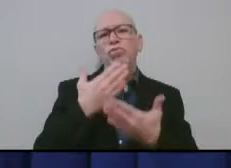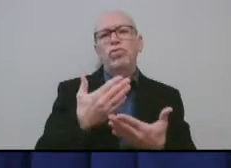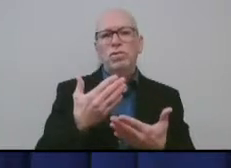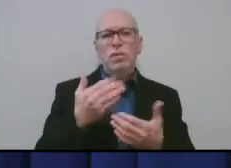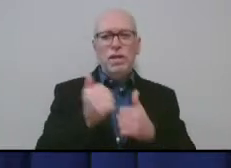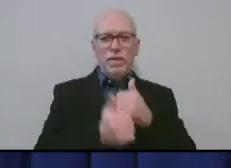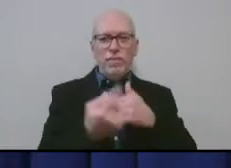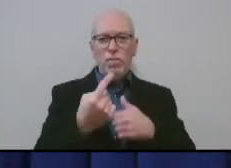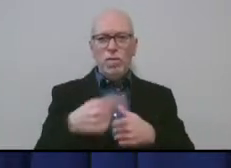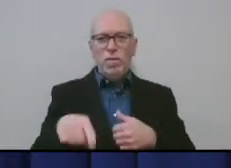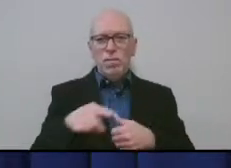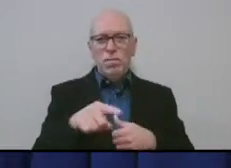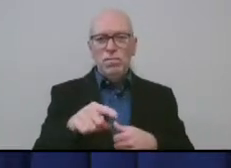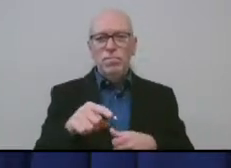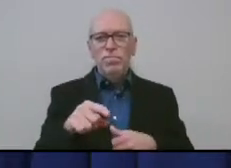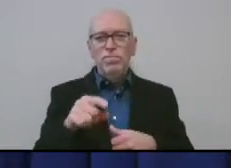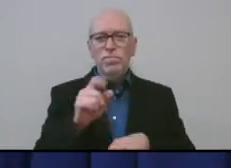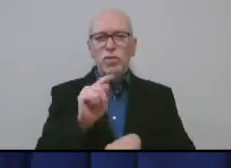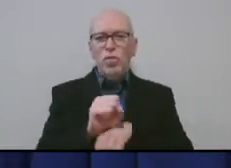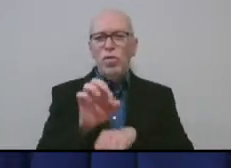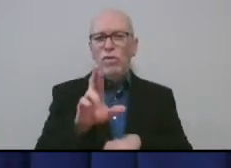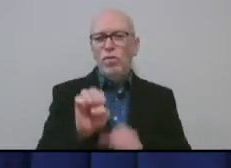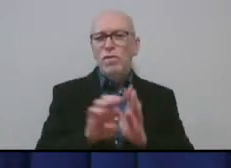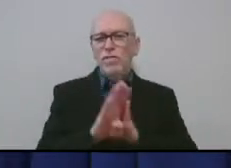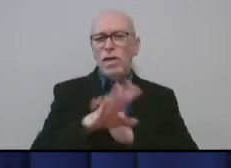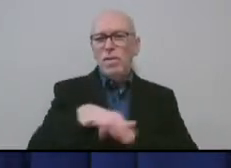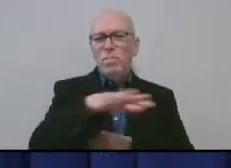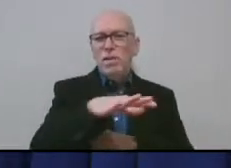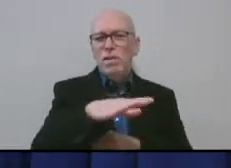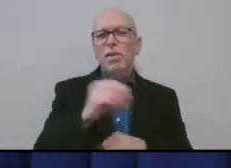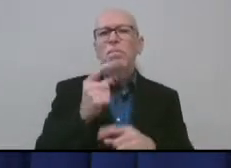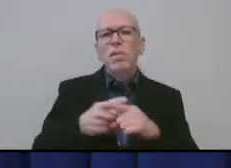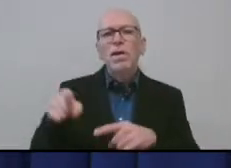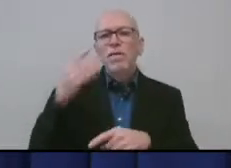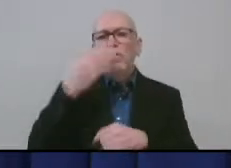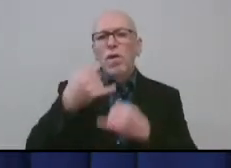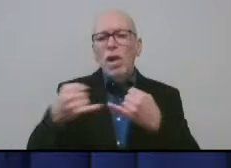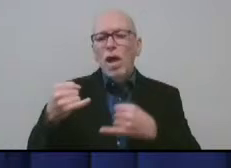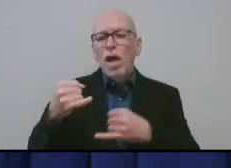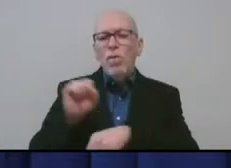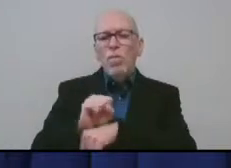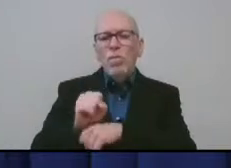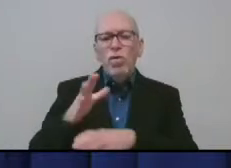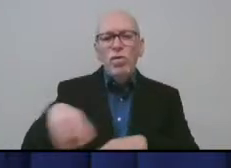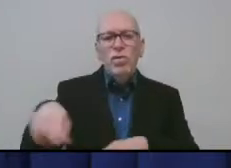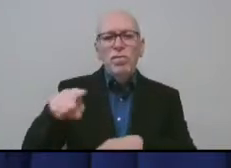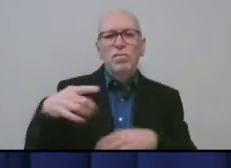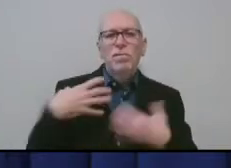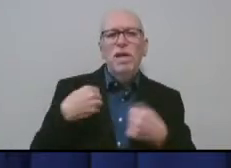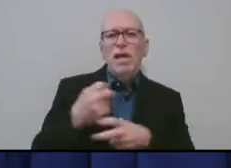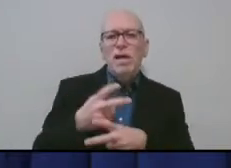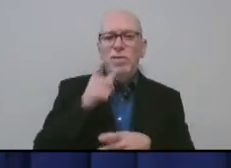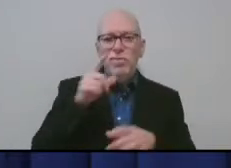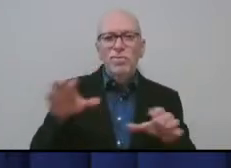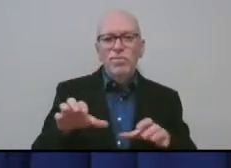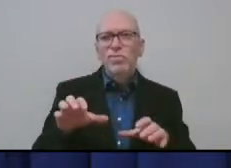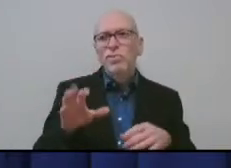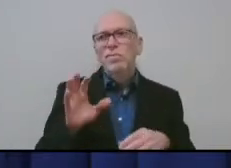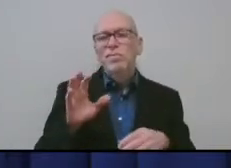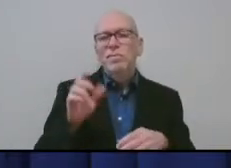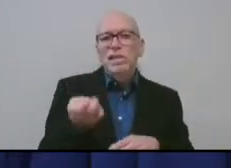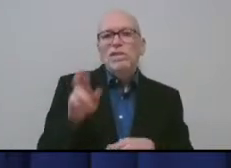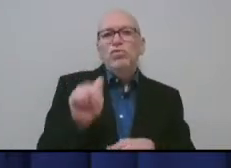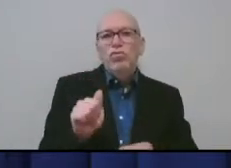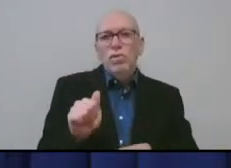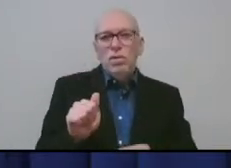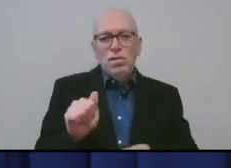everyone that's over at the Department of Workforce Development, just as much as all the frontline healthcare workers that are doing extra duty